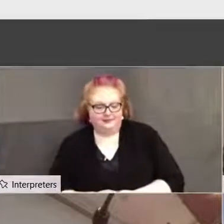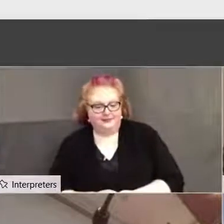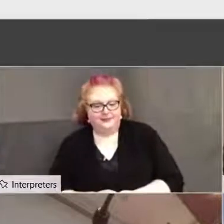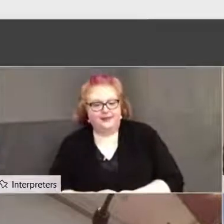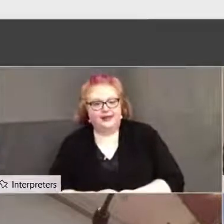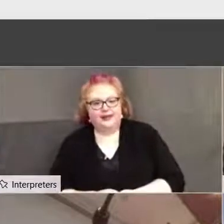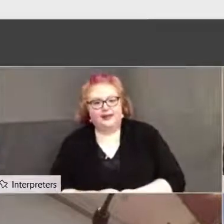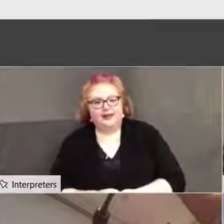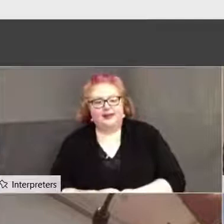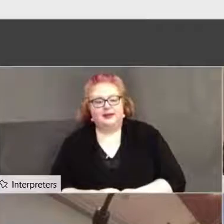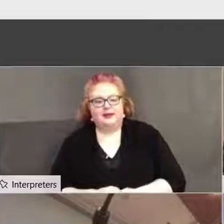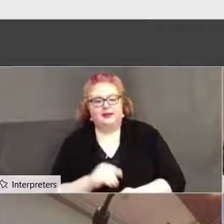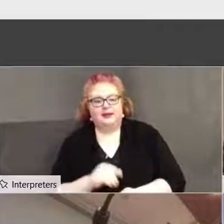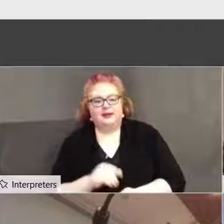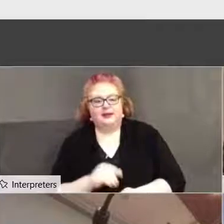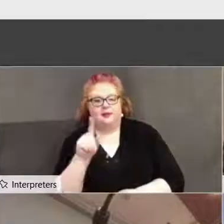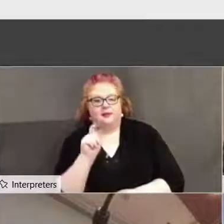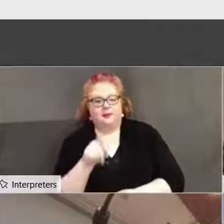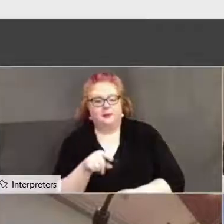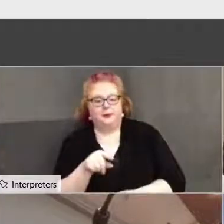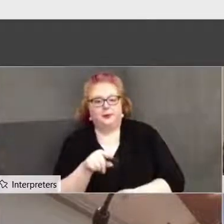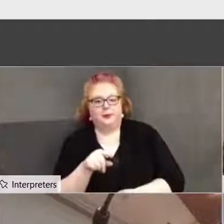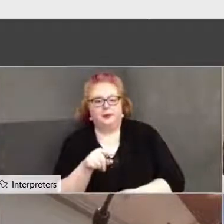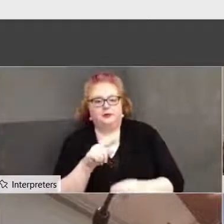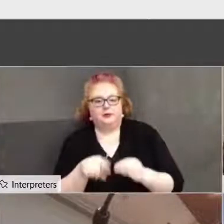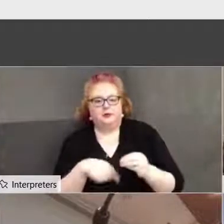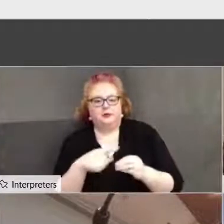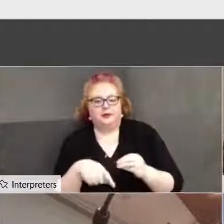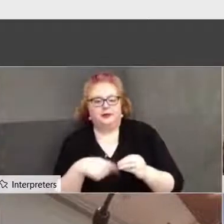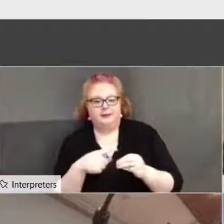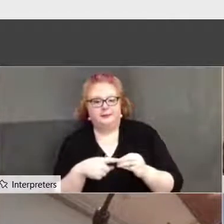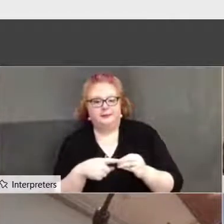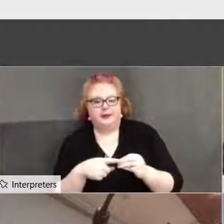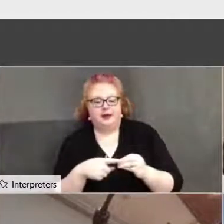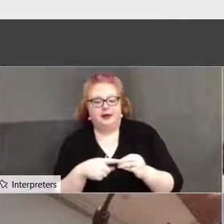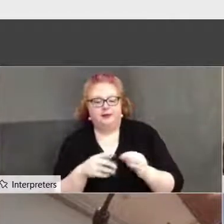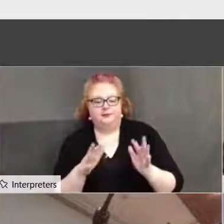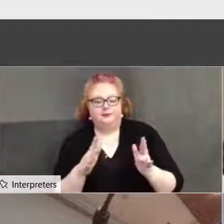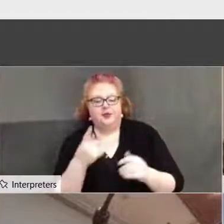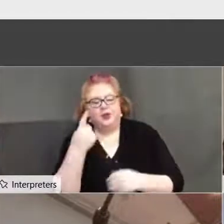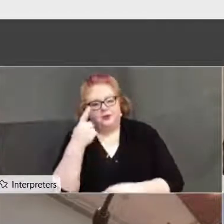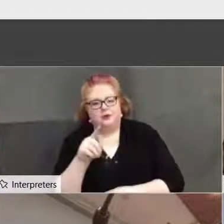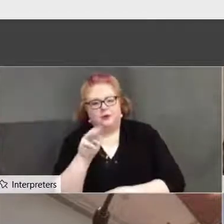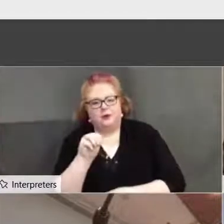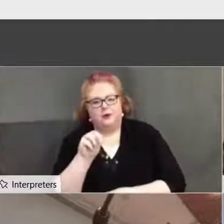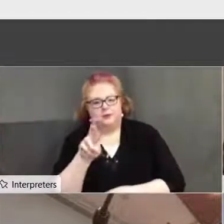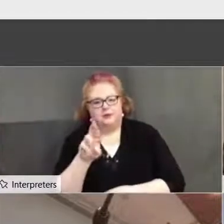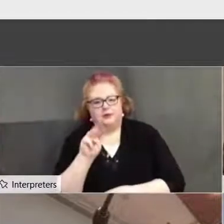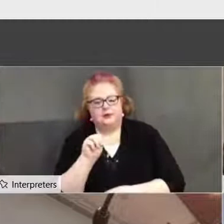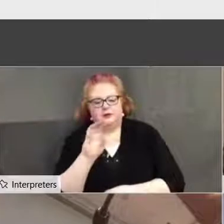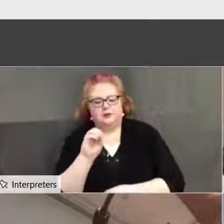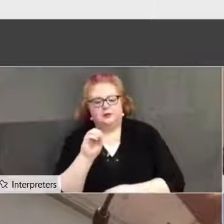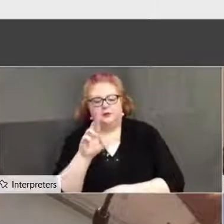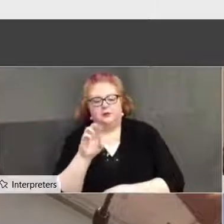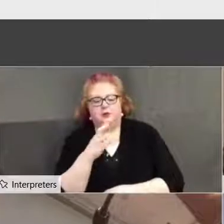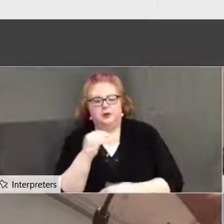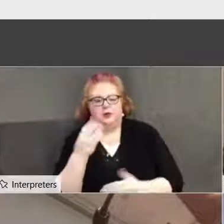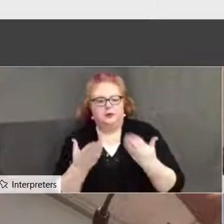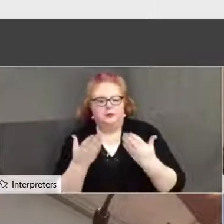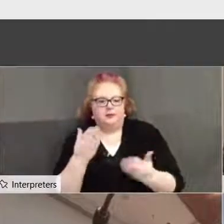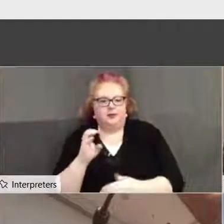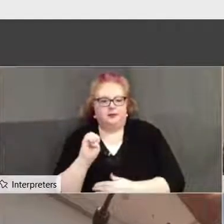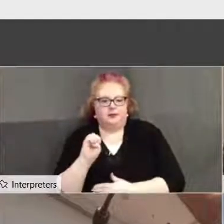The question is for Mr. Moore and possibly